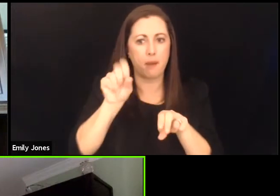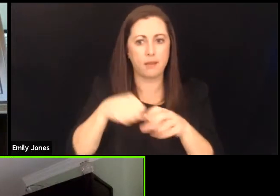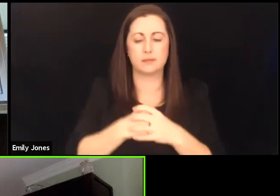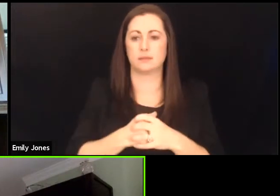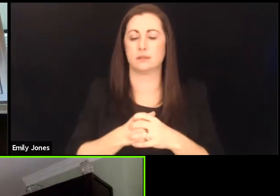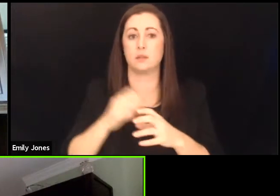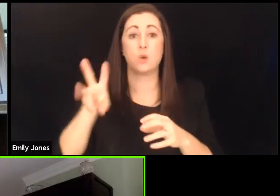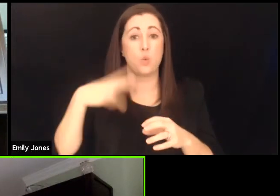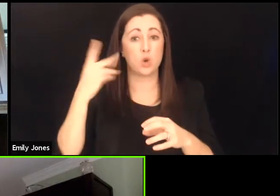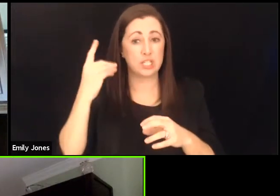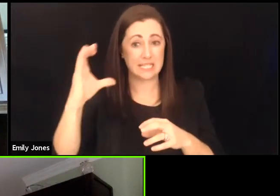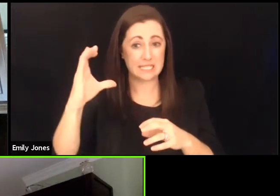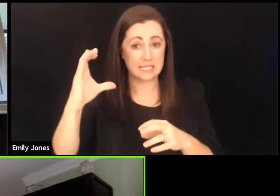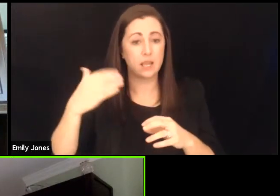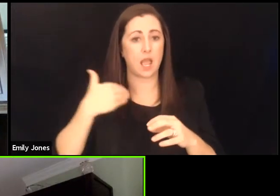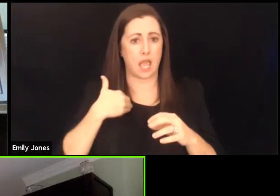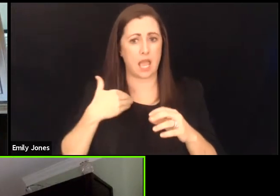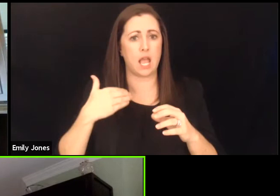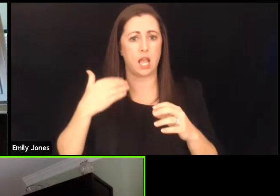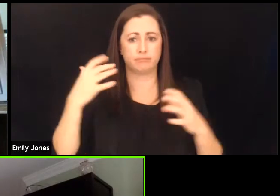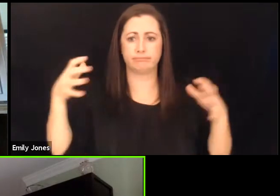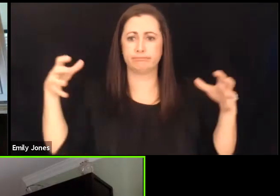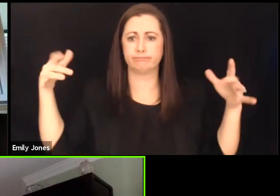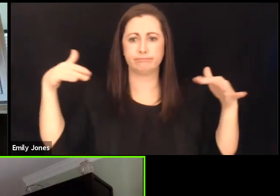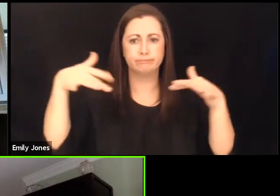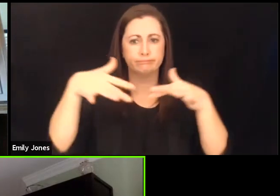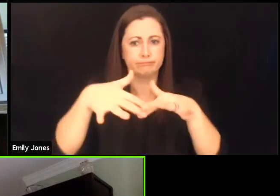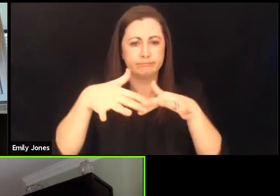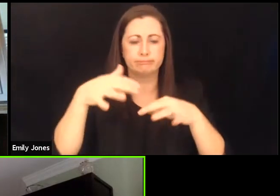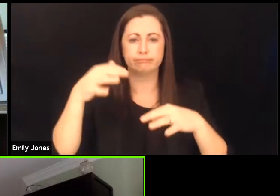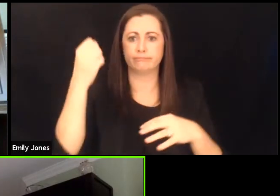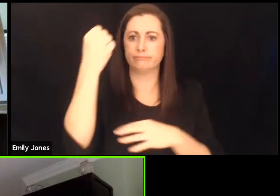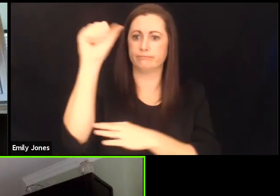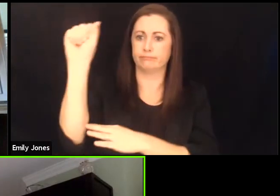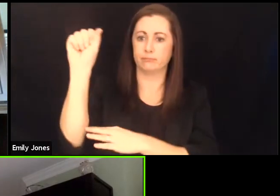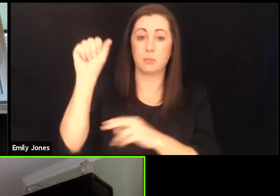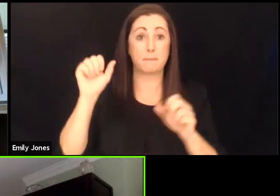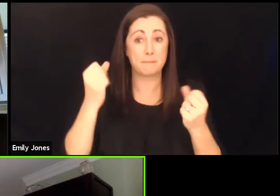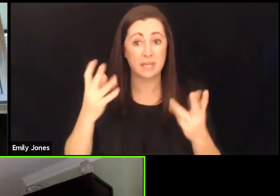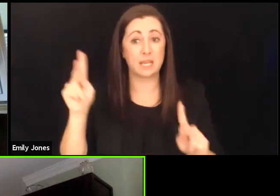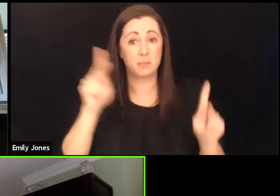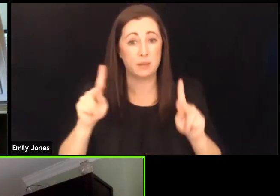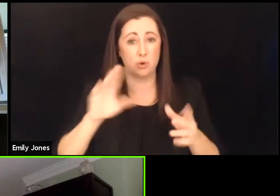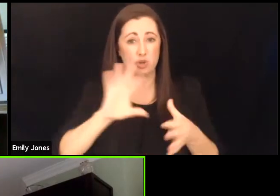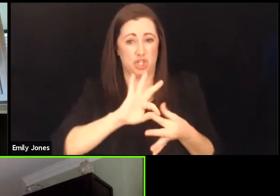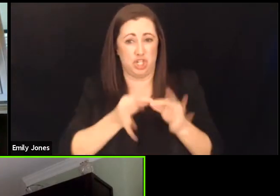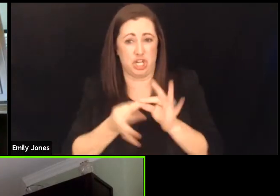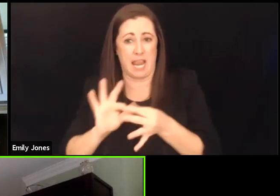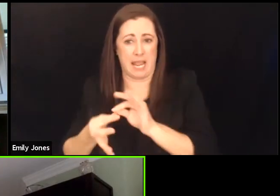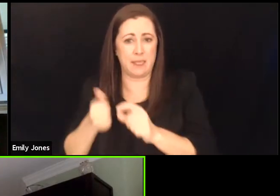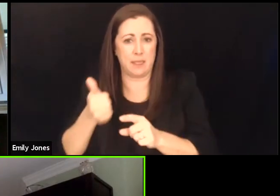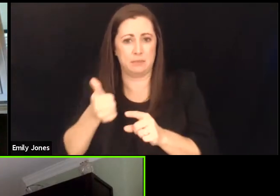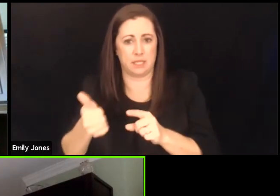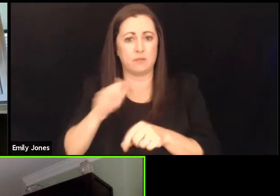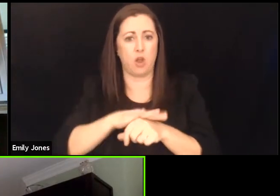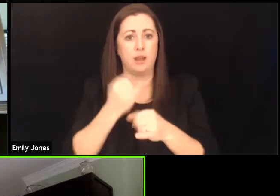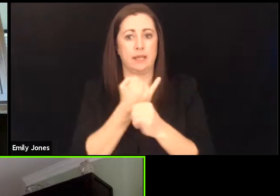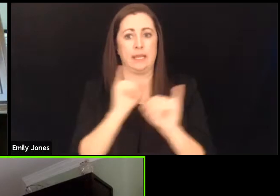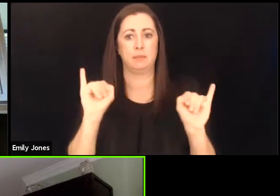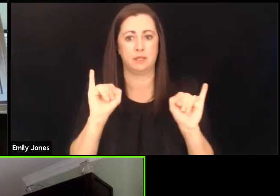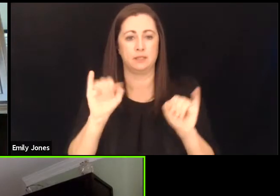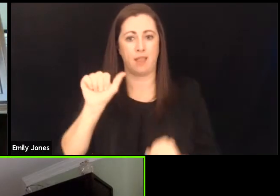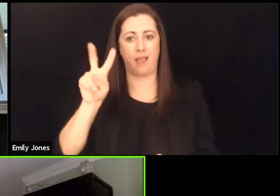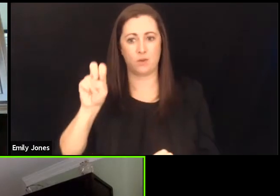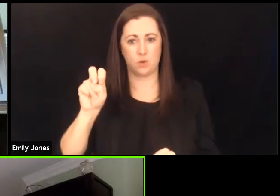day, a number of ADAPT people had chained themselves across Independence Avenue right by the Capitol during rush